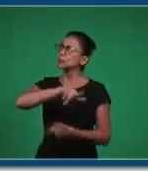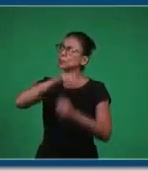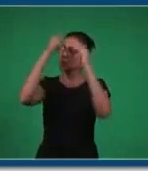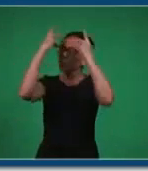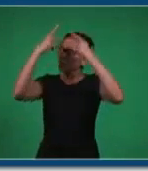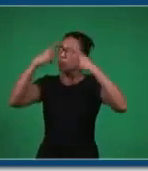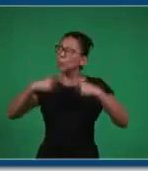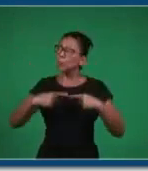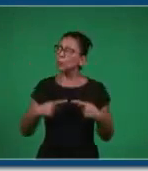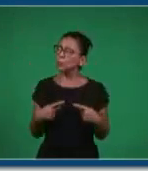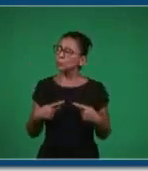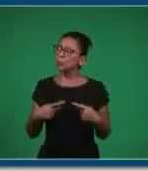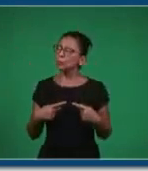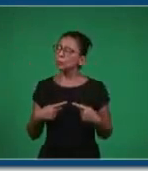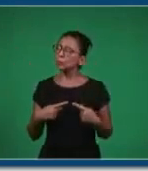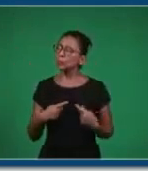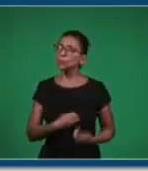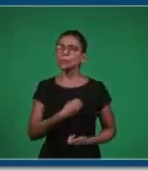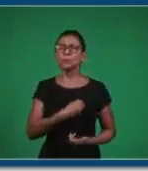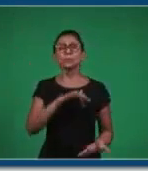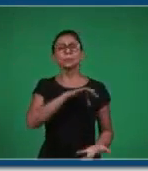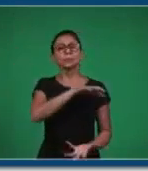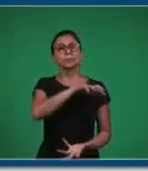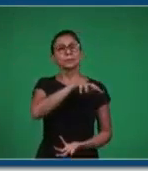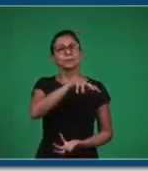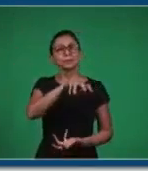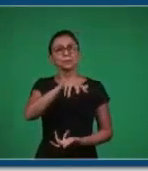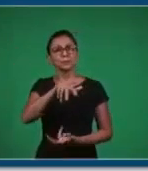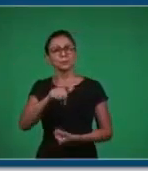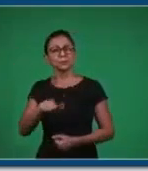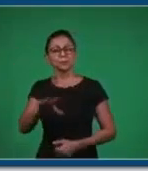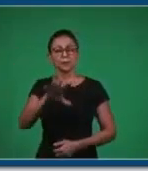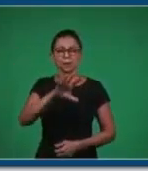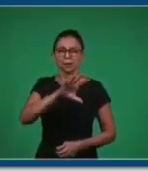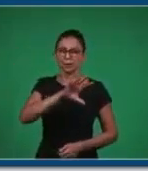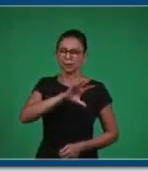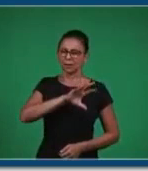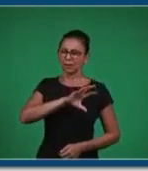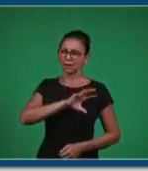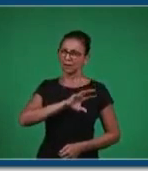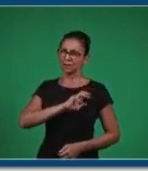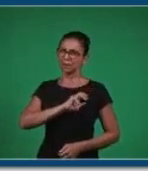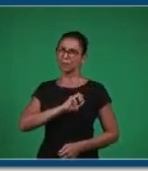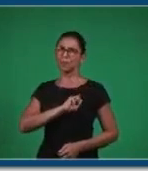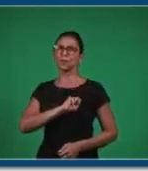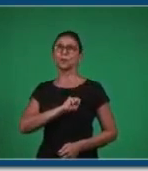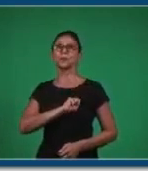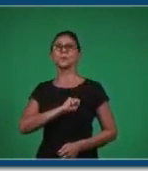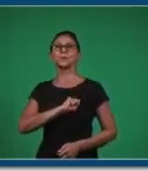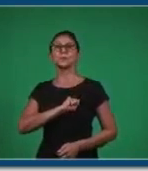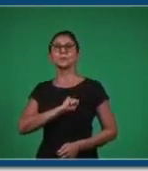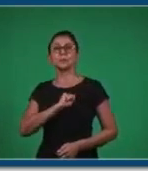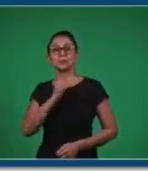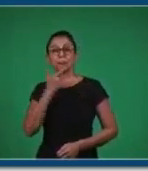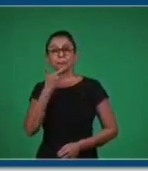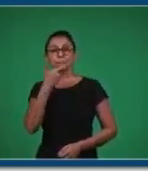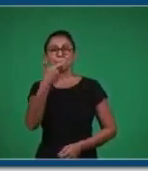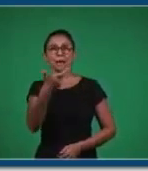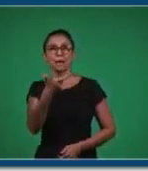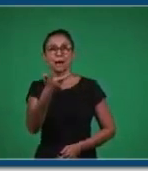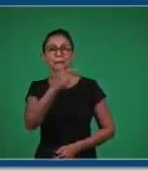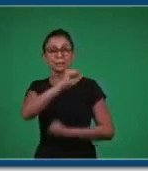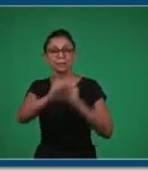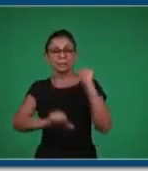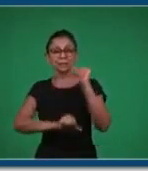and inhabited amongst us. And this love, that was a Word,